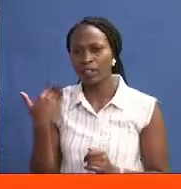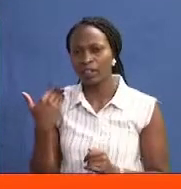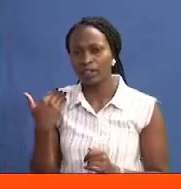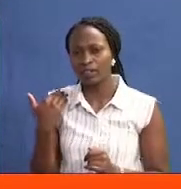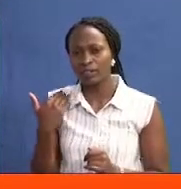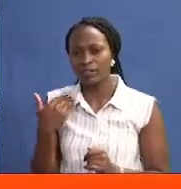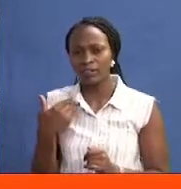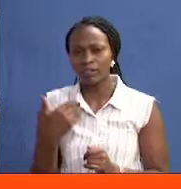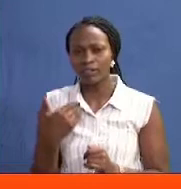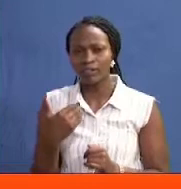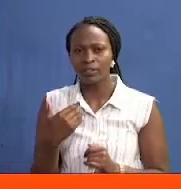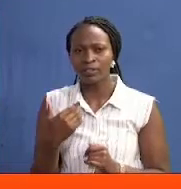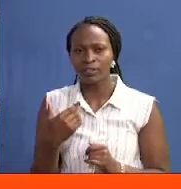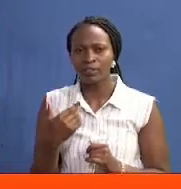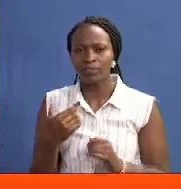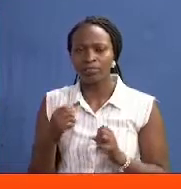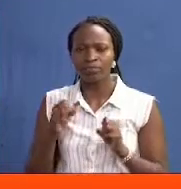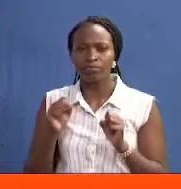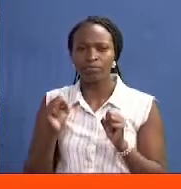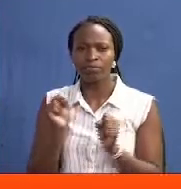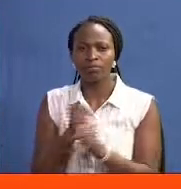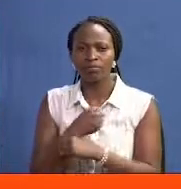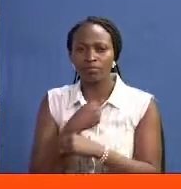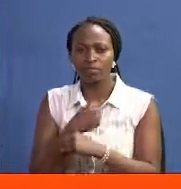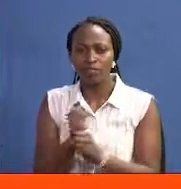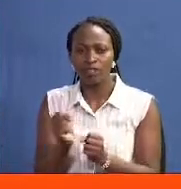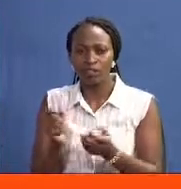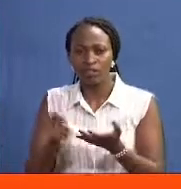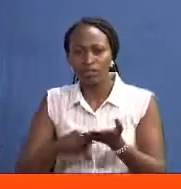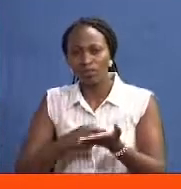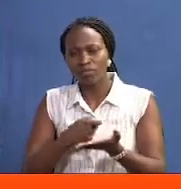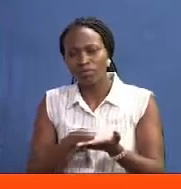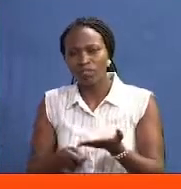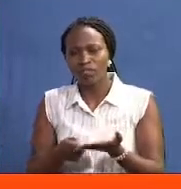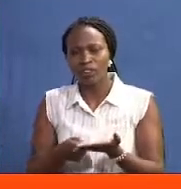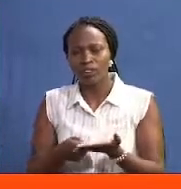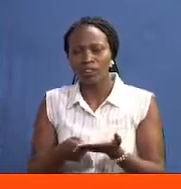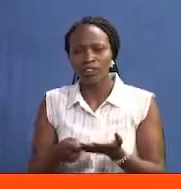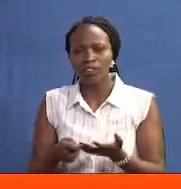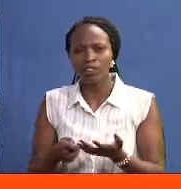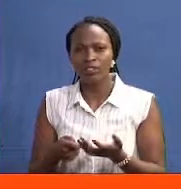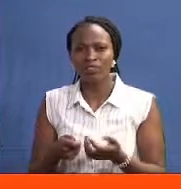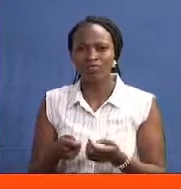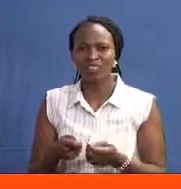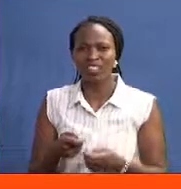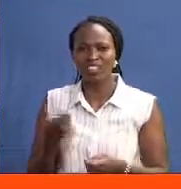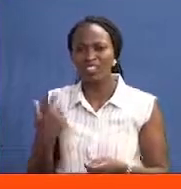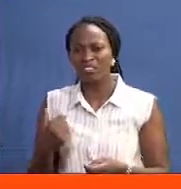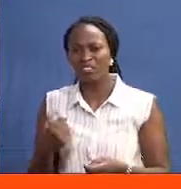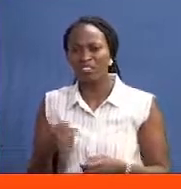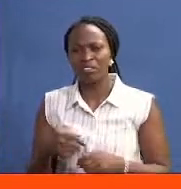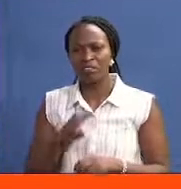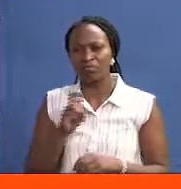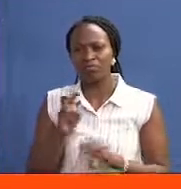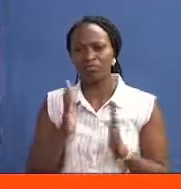cannot hold it in more. Technology is evolving and we cannot really stop the mm-hmm. participation of the